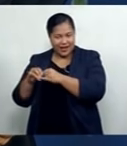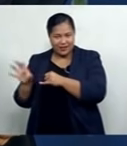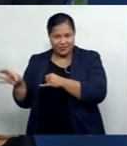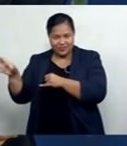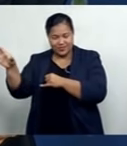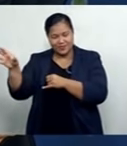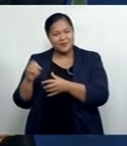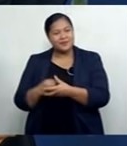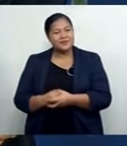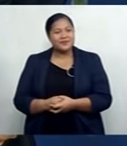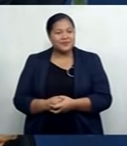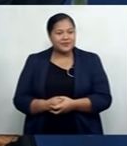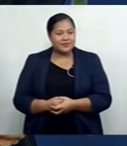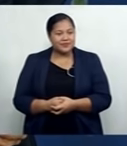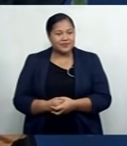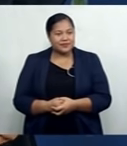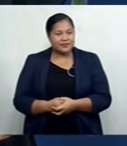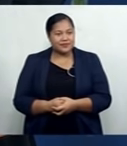islands.